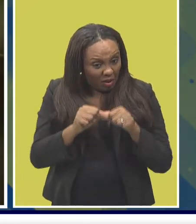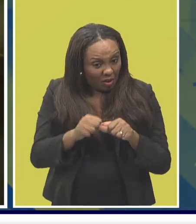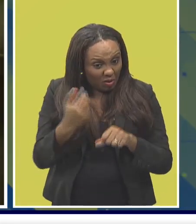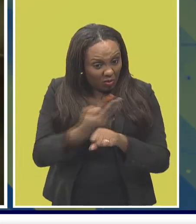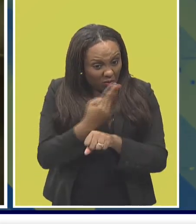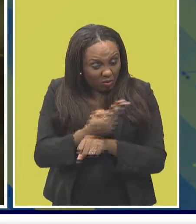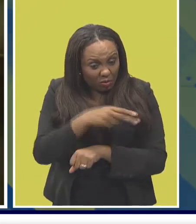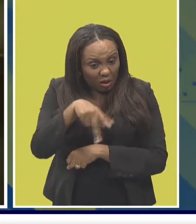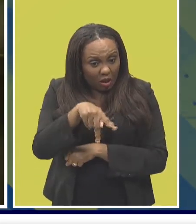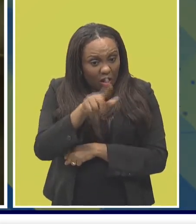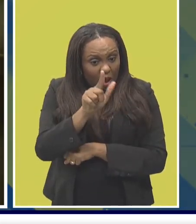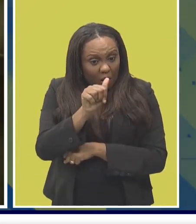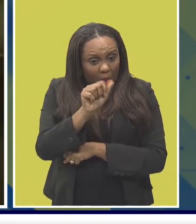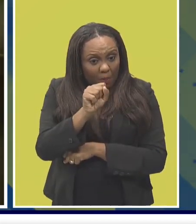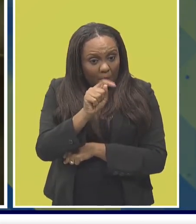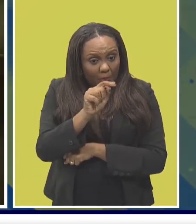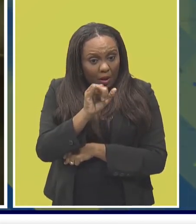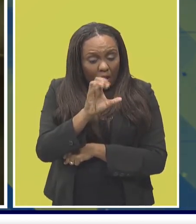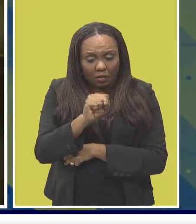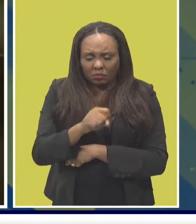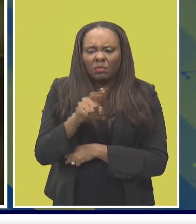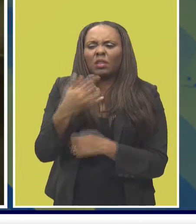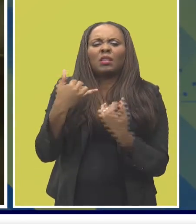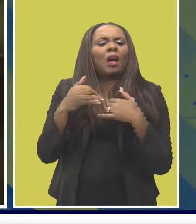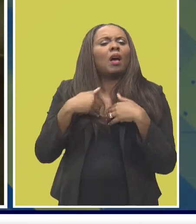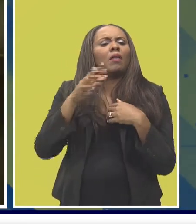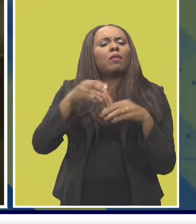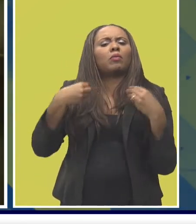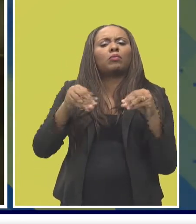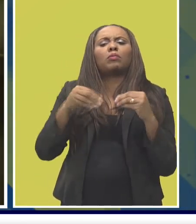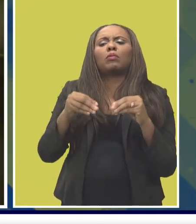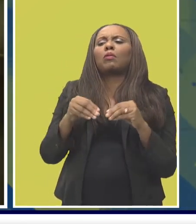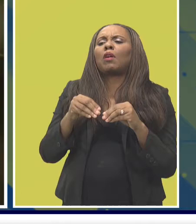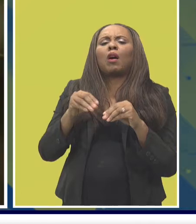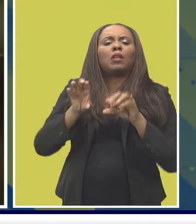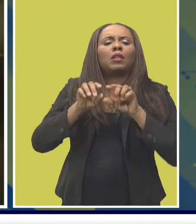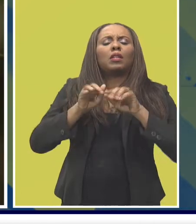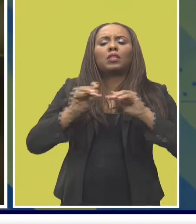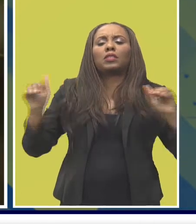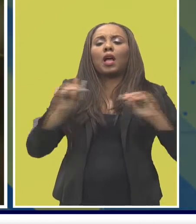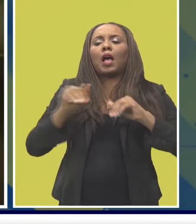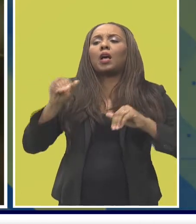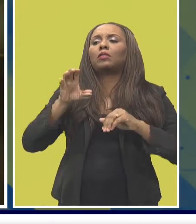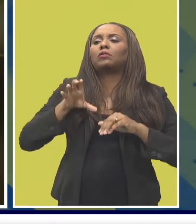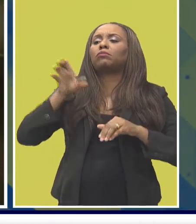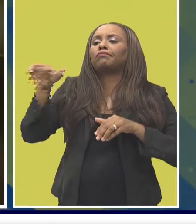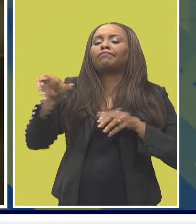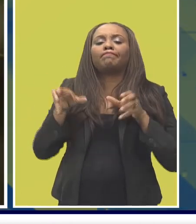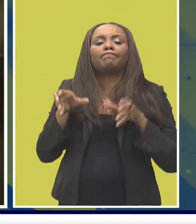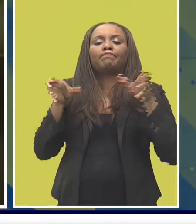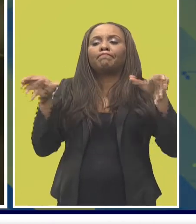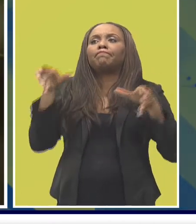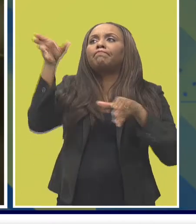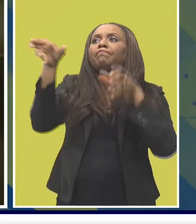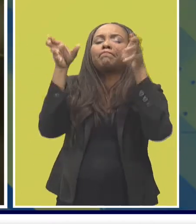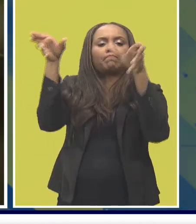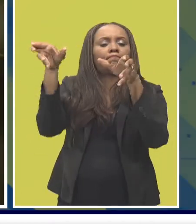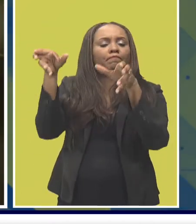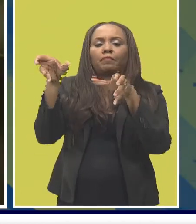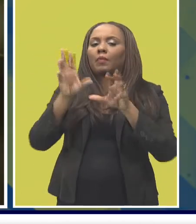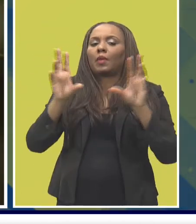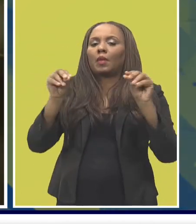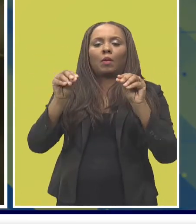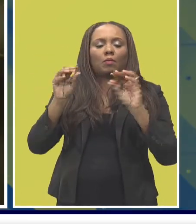plastics, who have them up for sale in their stores, and so on. People who try to import them into the country, those days are done. And